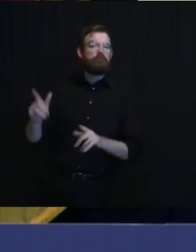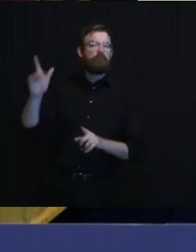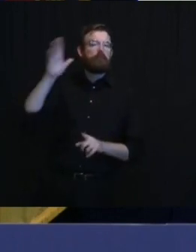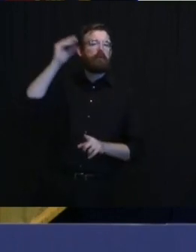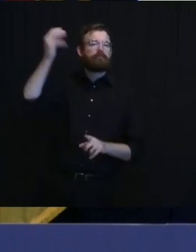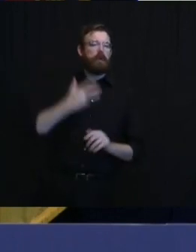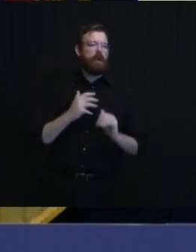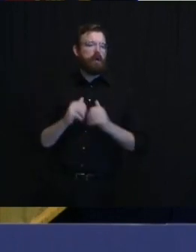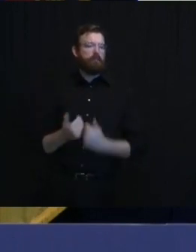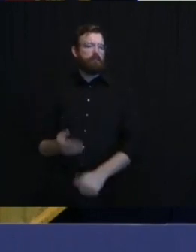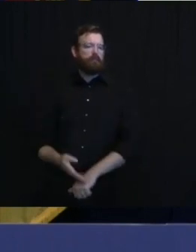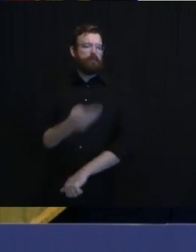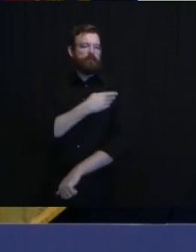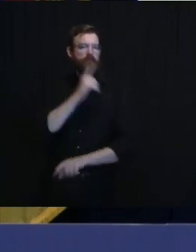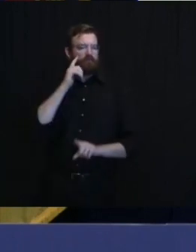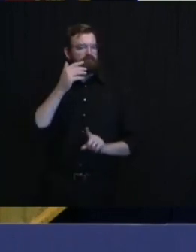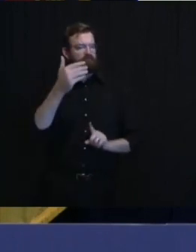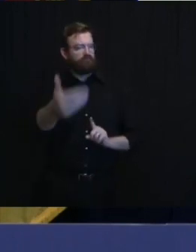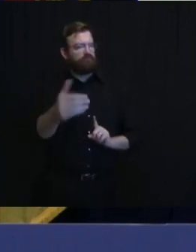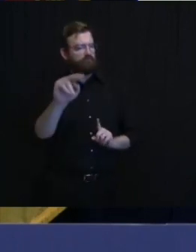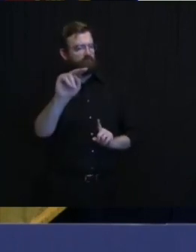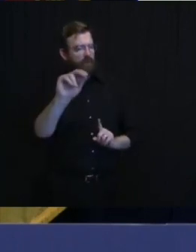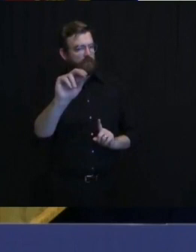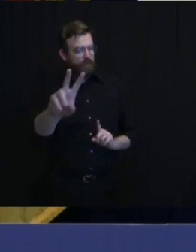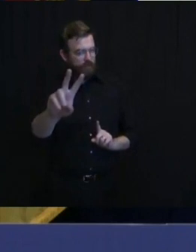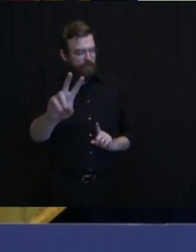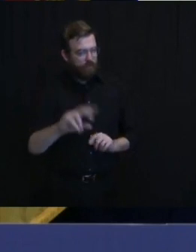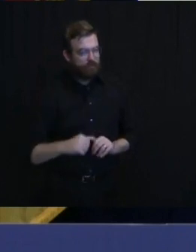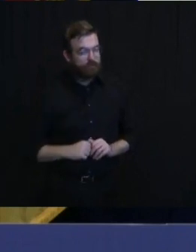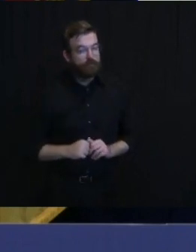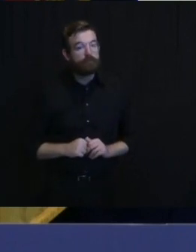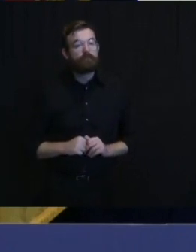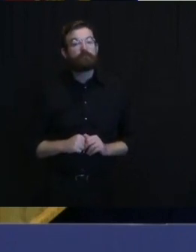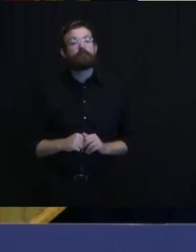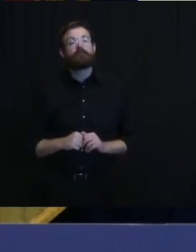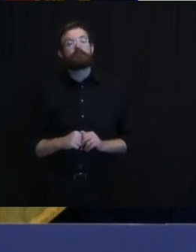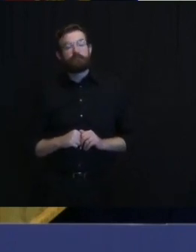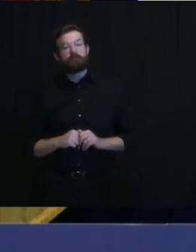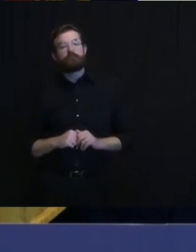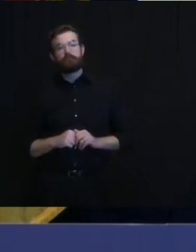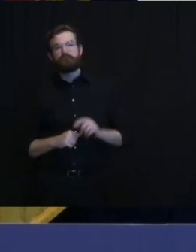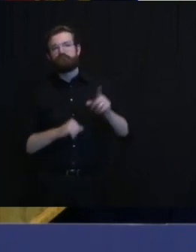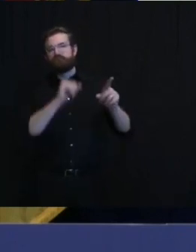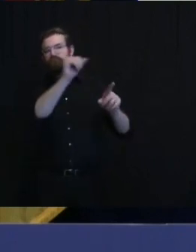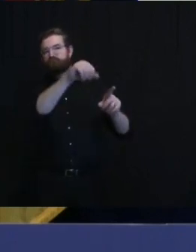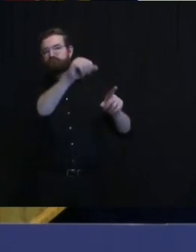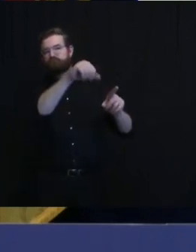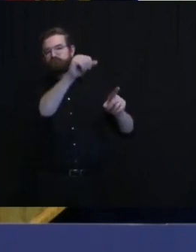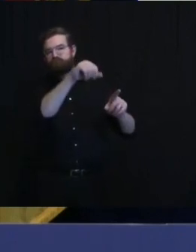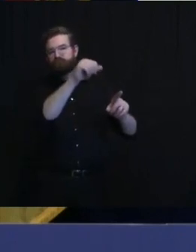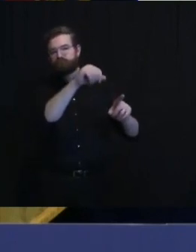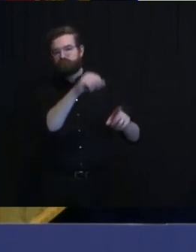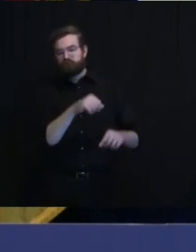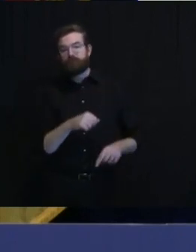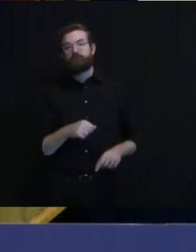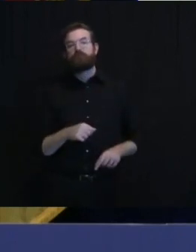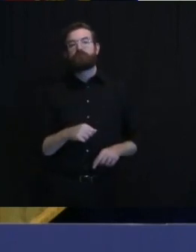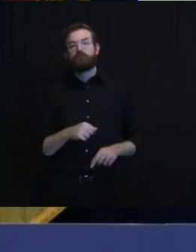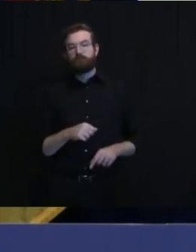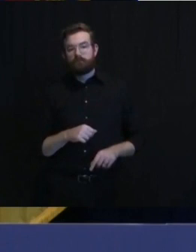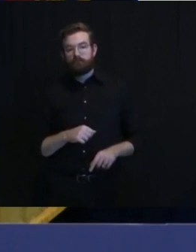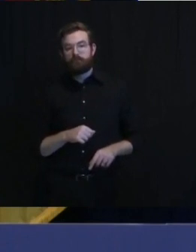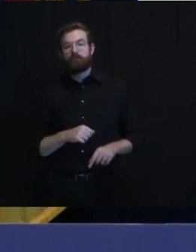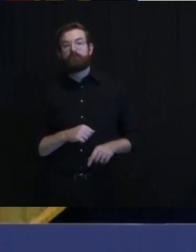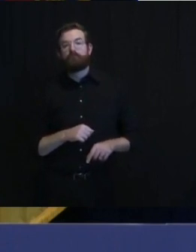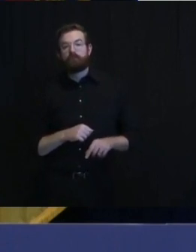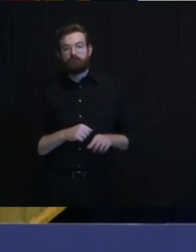after action understanding with giving as long a runway as we can leading into the November elections. So we're not going to wait till